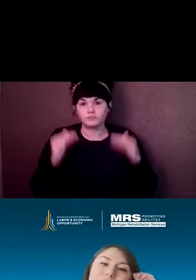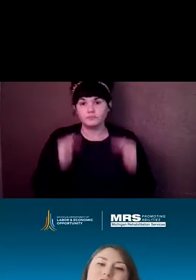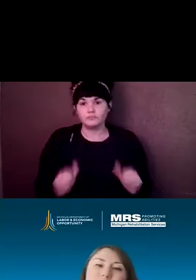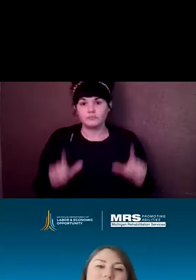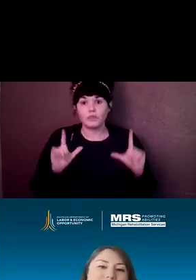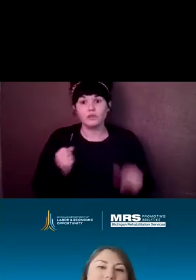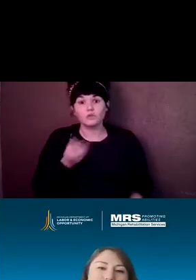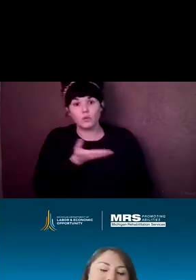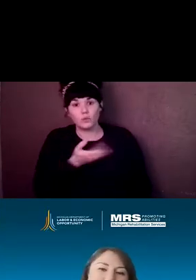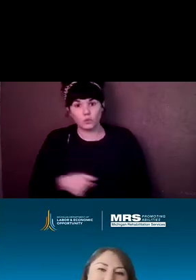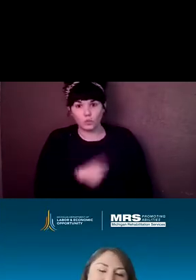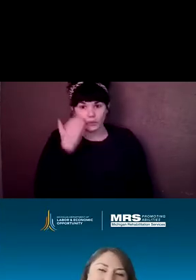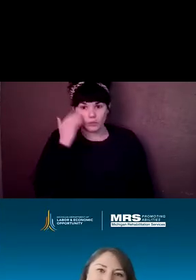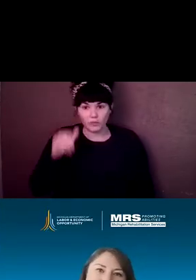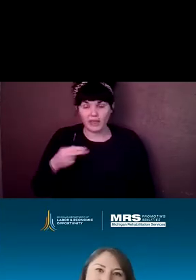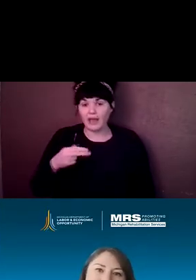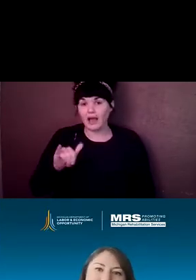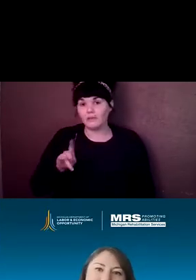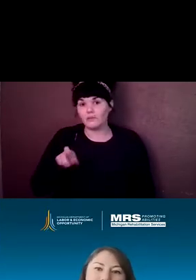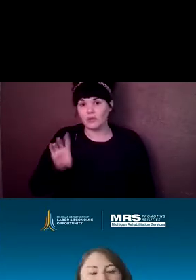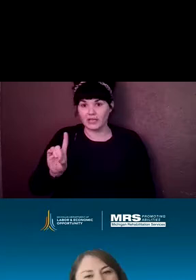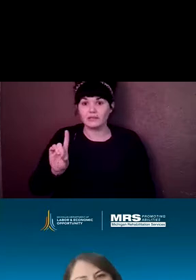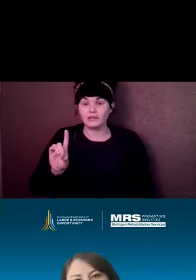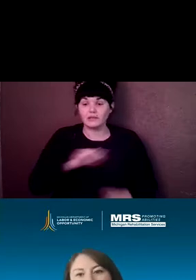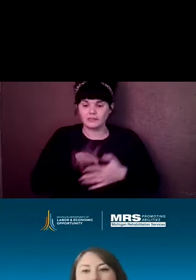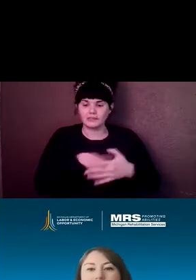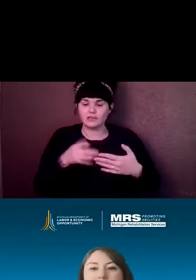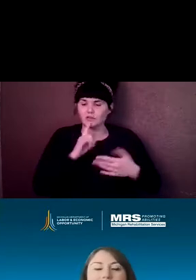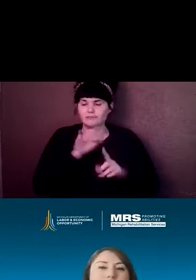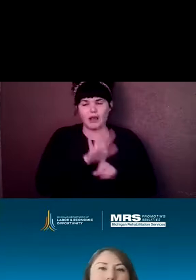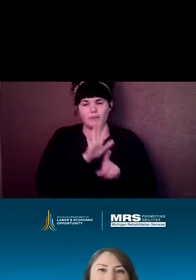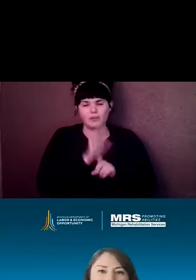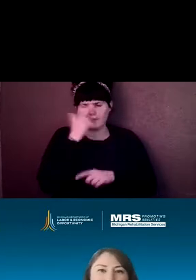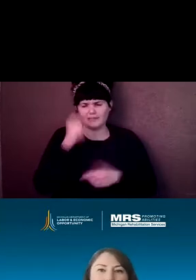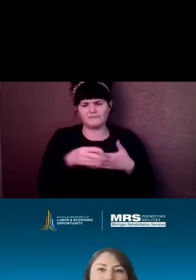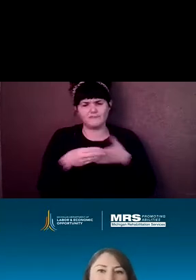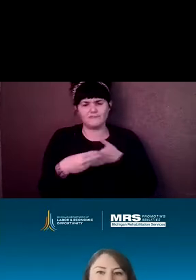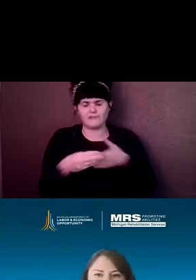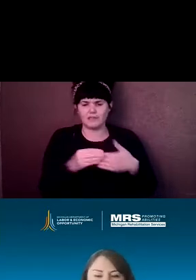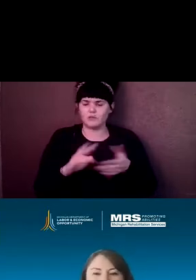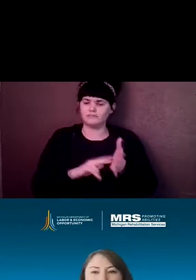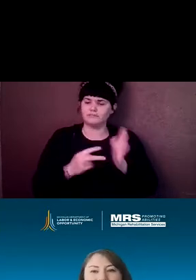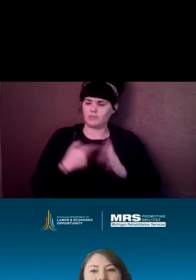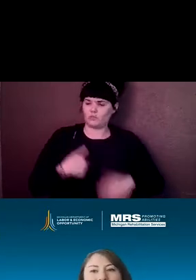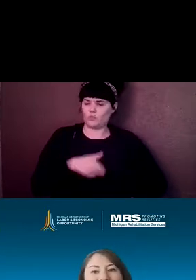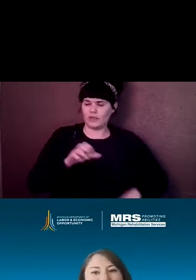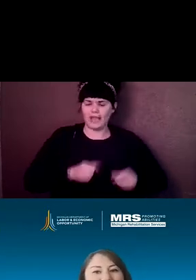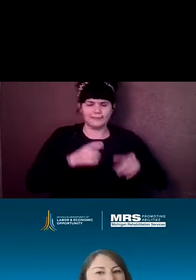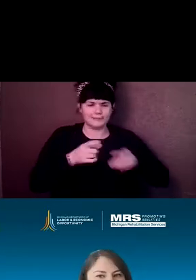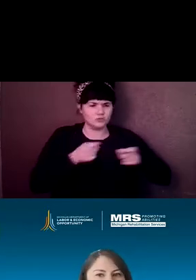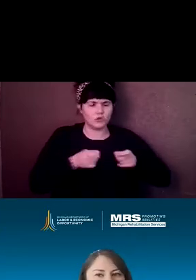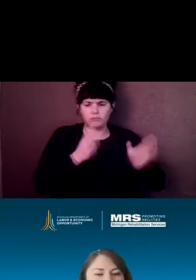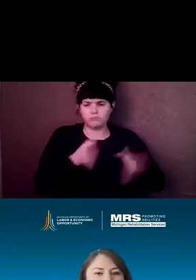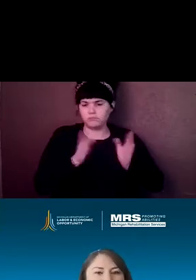So we know that the hybrid schedule is popular because of its flexibility, and it allows us to control our days. And at